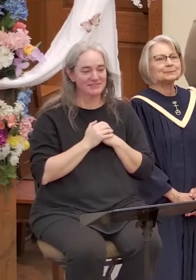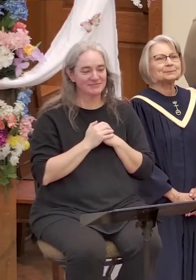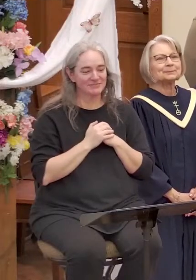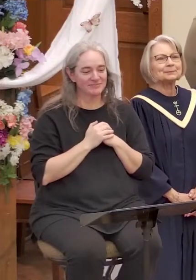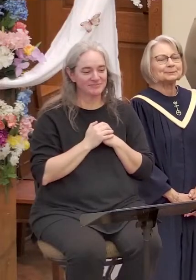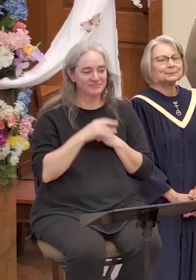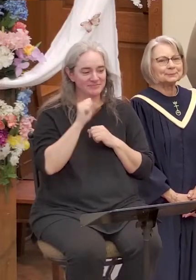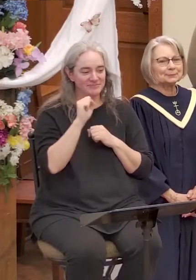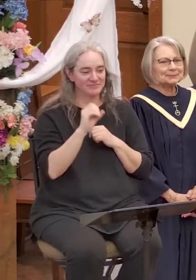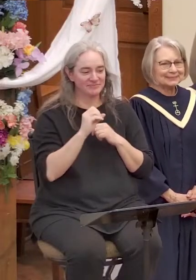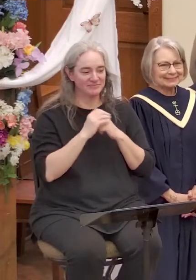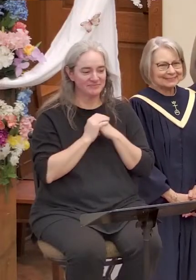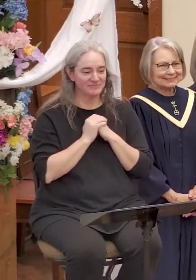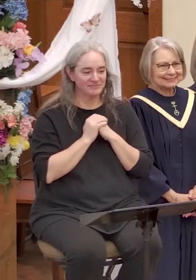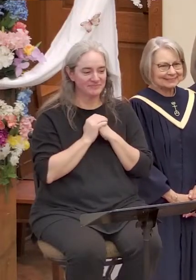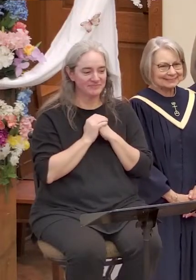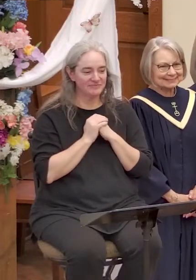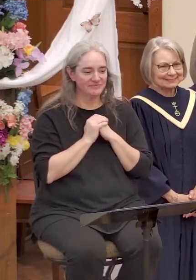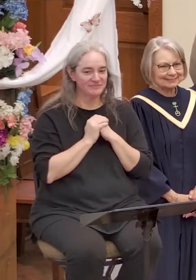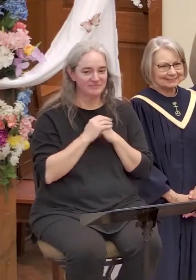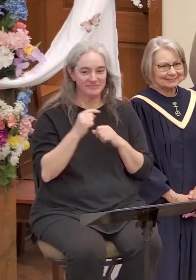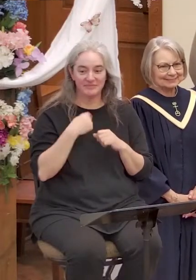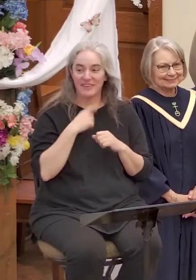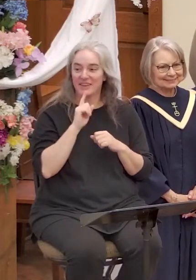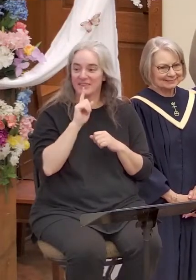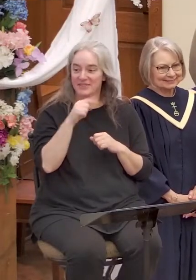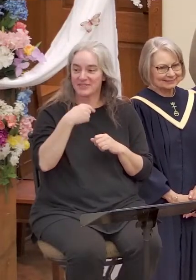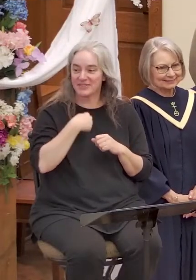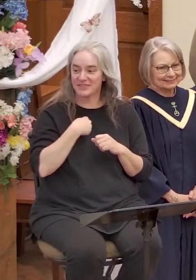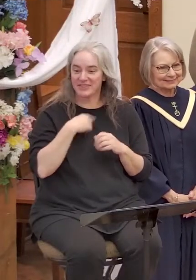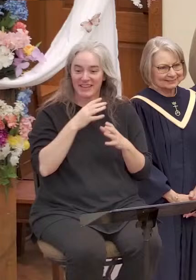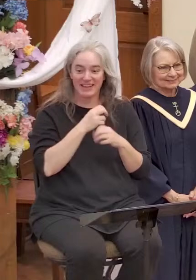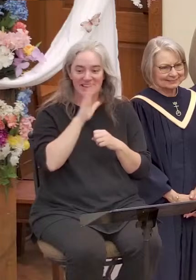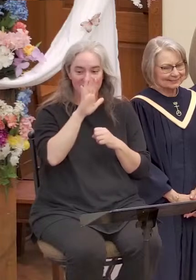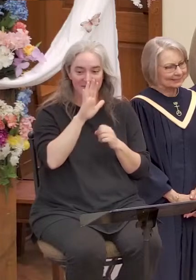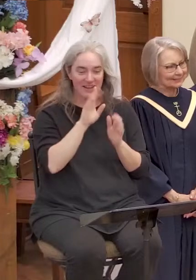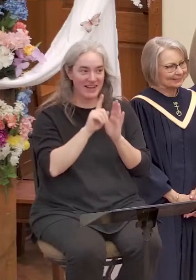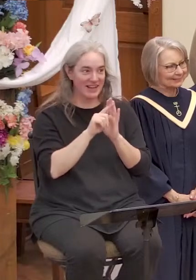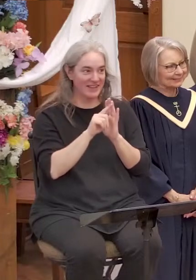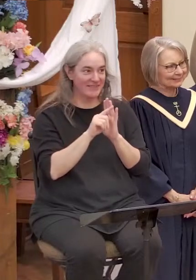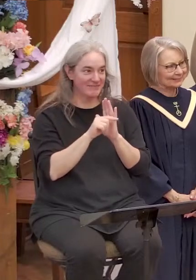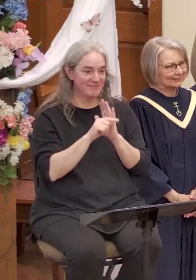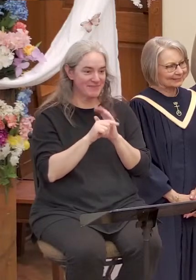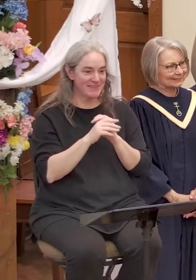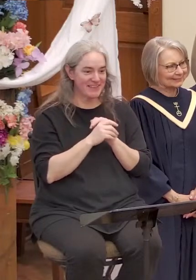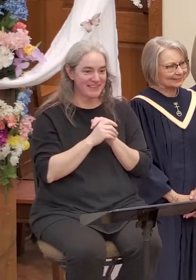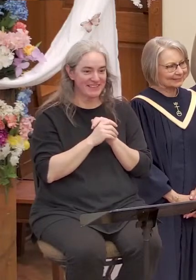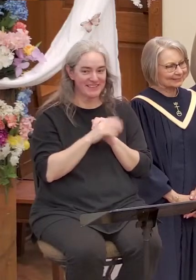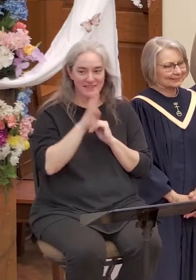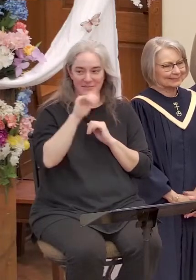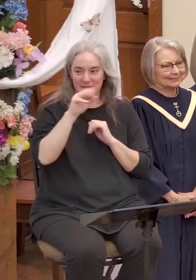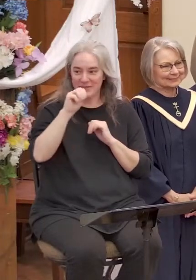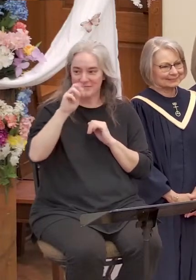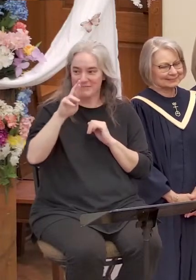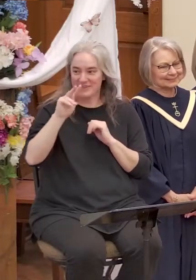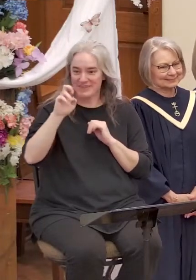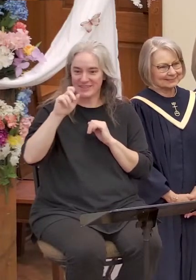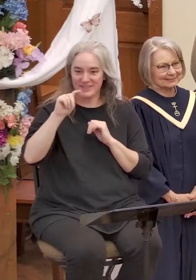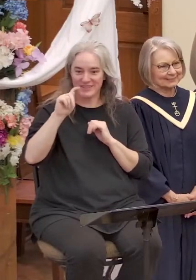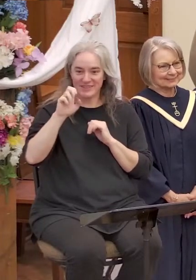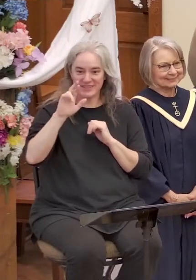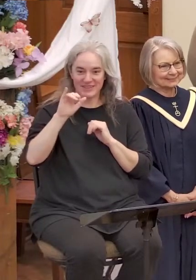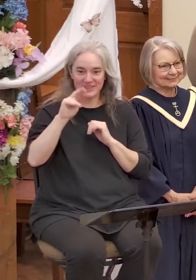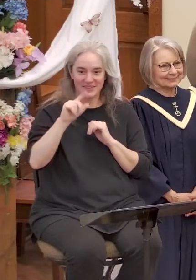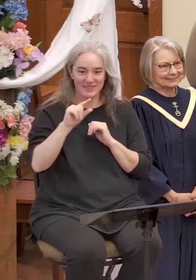So, I was told I get 5 minutes by Mr. Kettering, who said